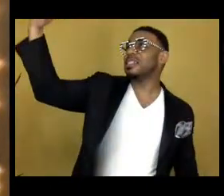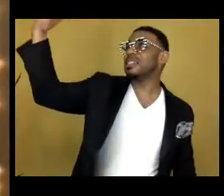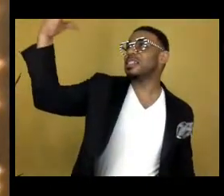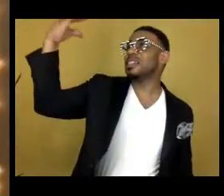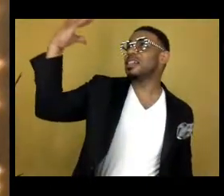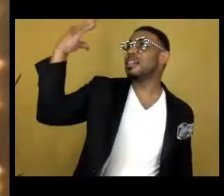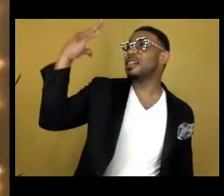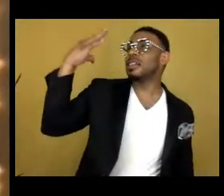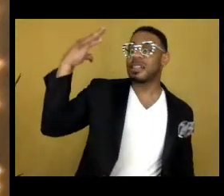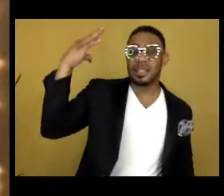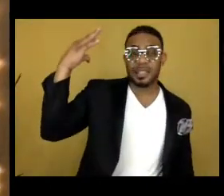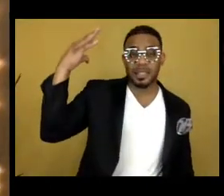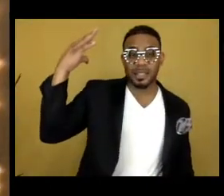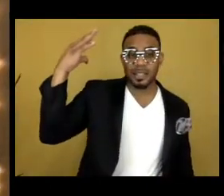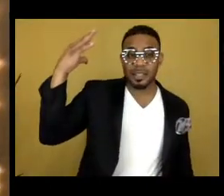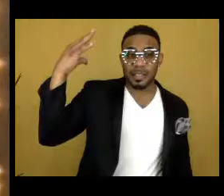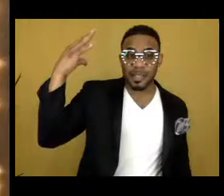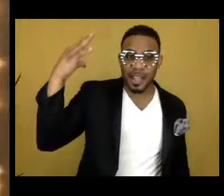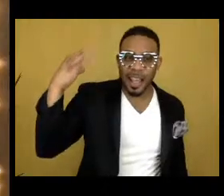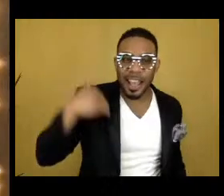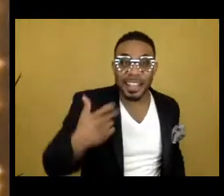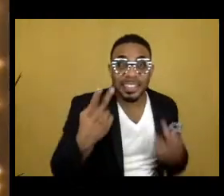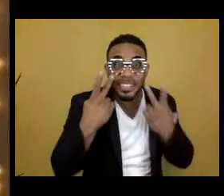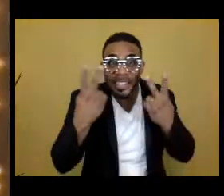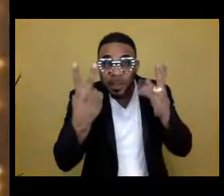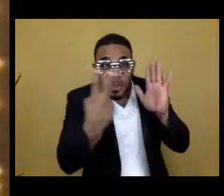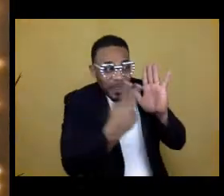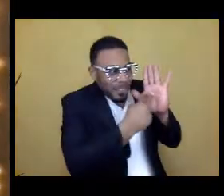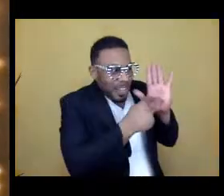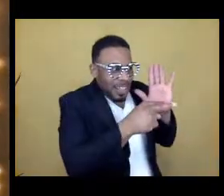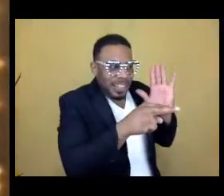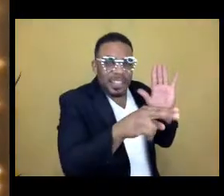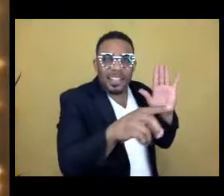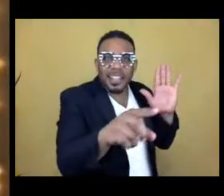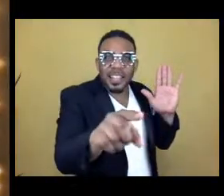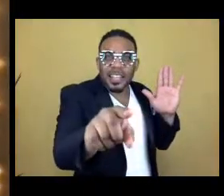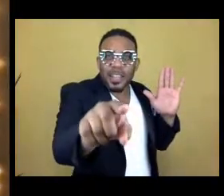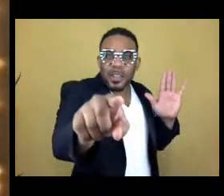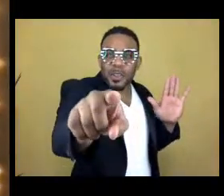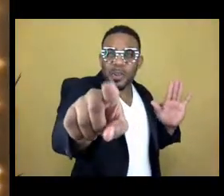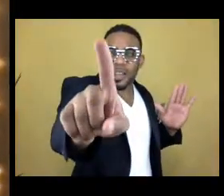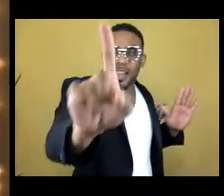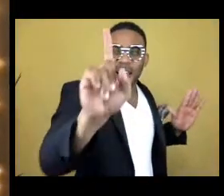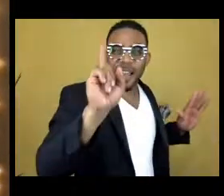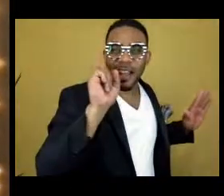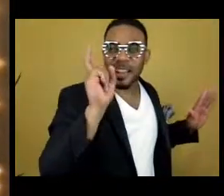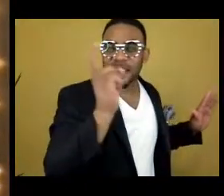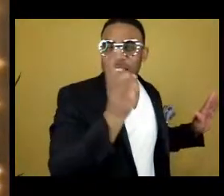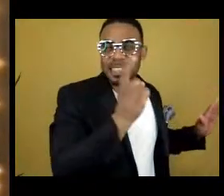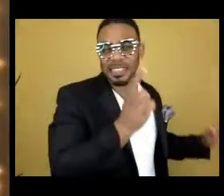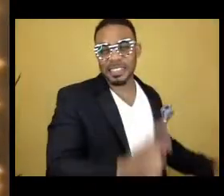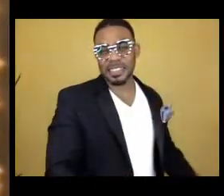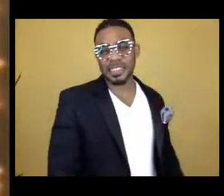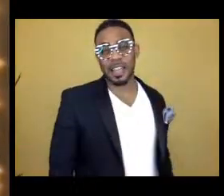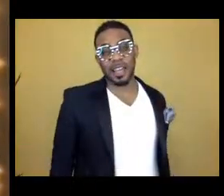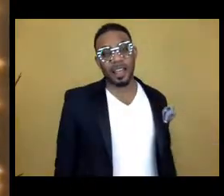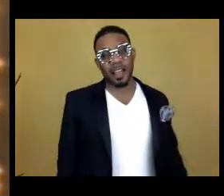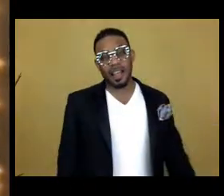daylight. And I see the reflection in your eyes.